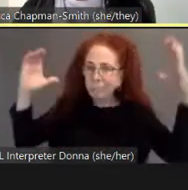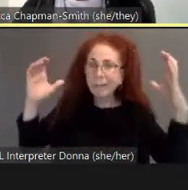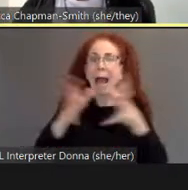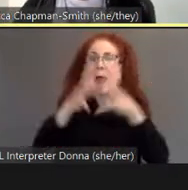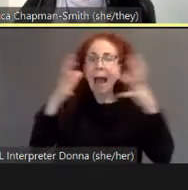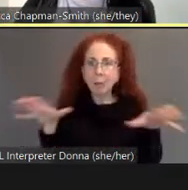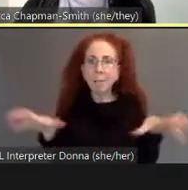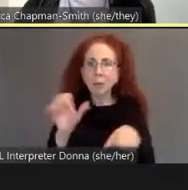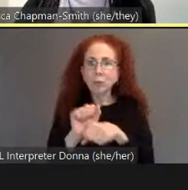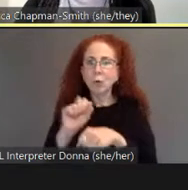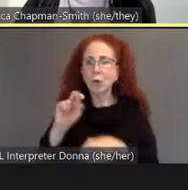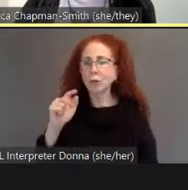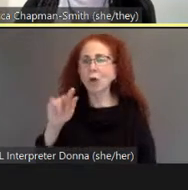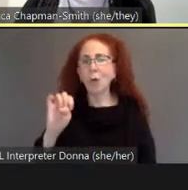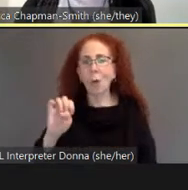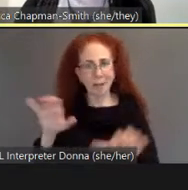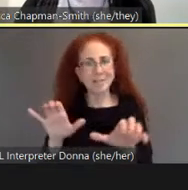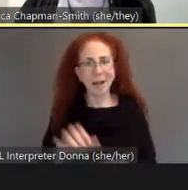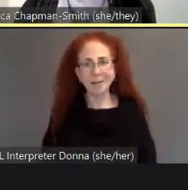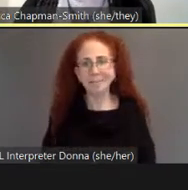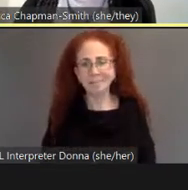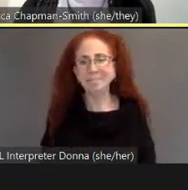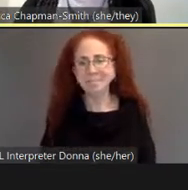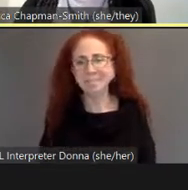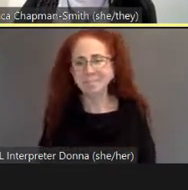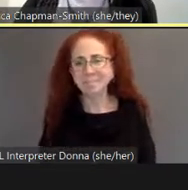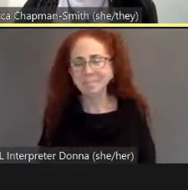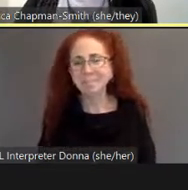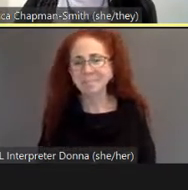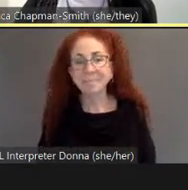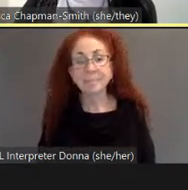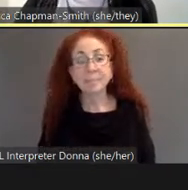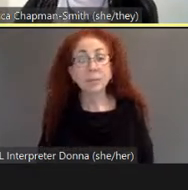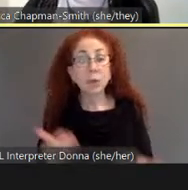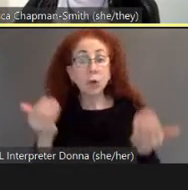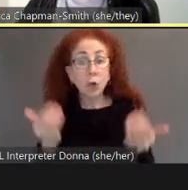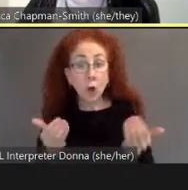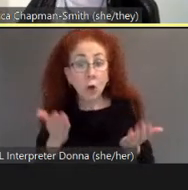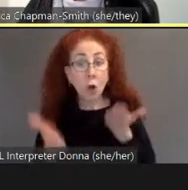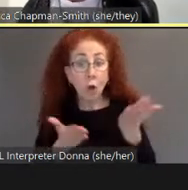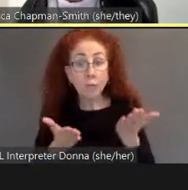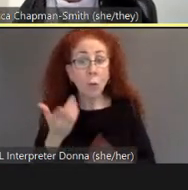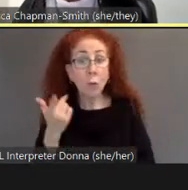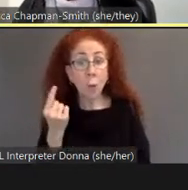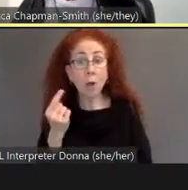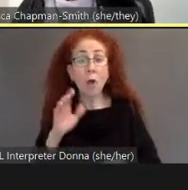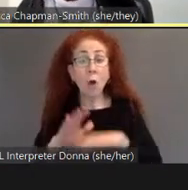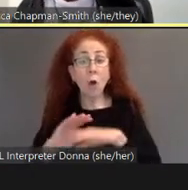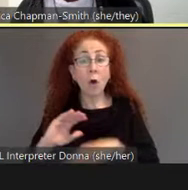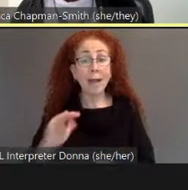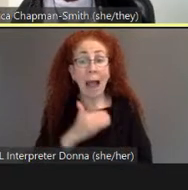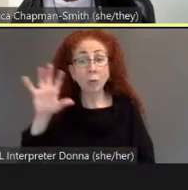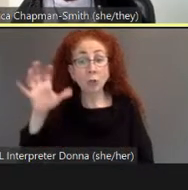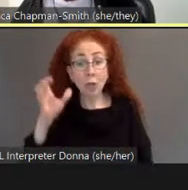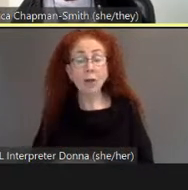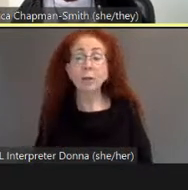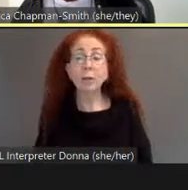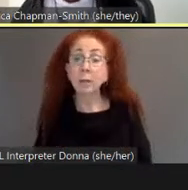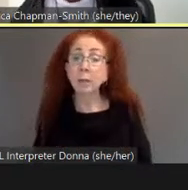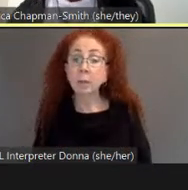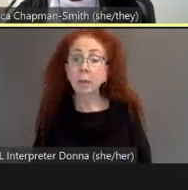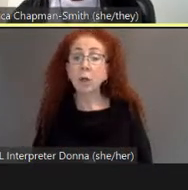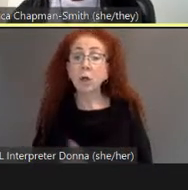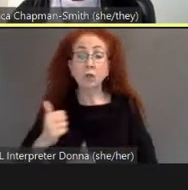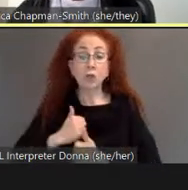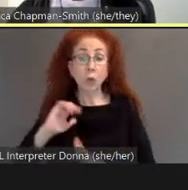that Nicole has done. Current audio description offerings on the Opera Philadelphia channel are